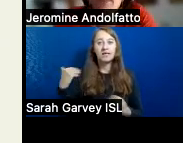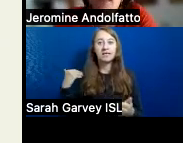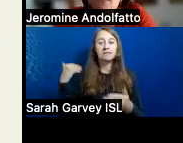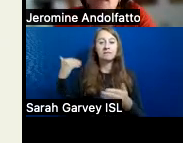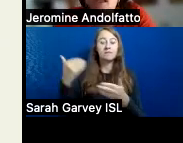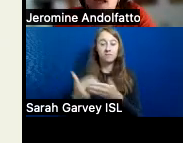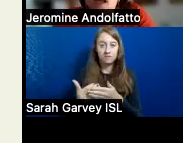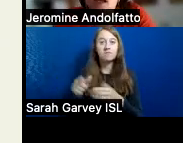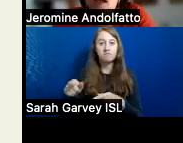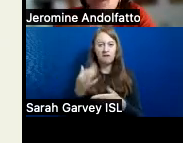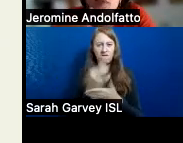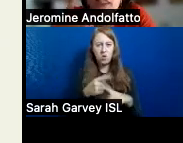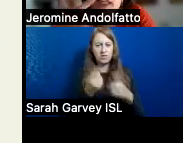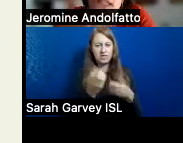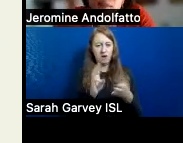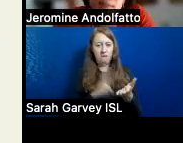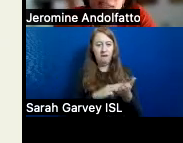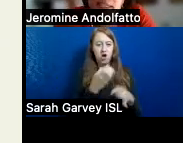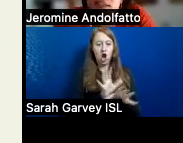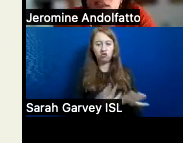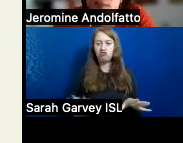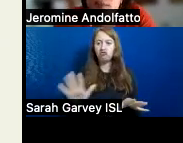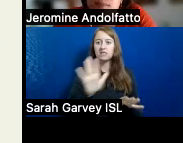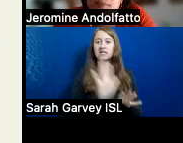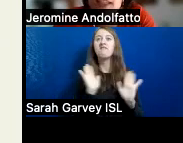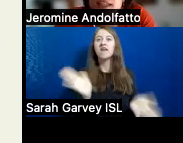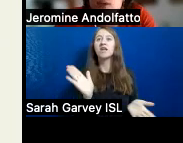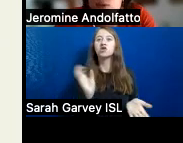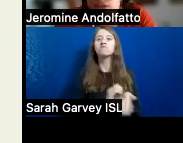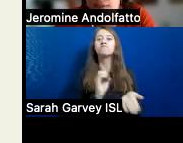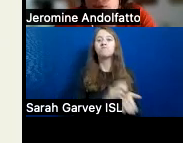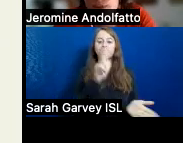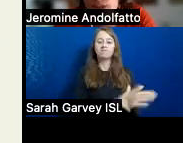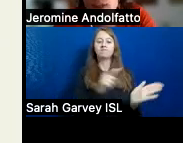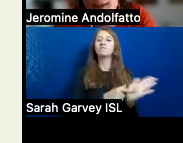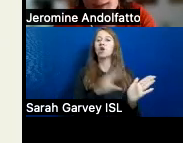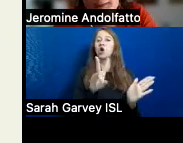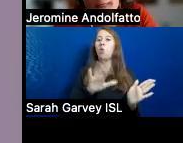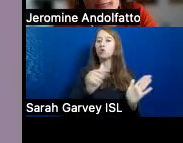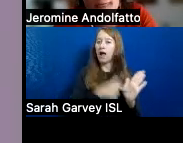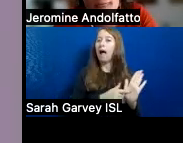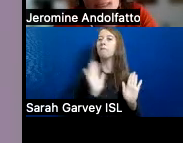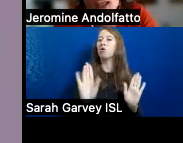member states adopted and implemented binding quota measures.